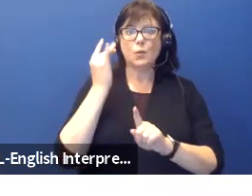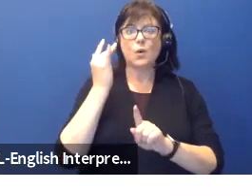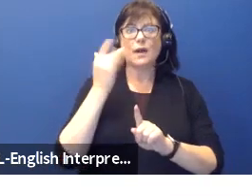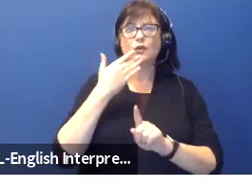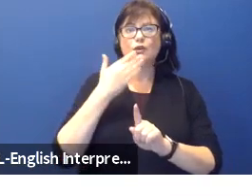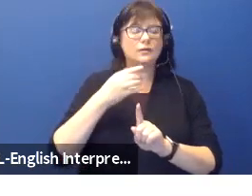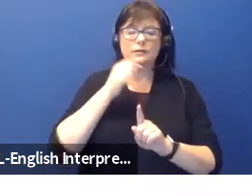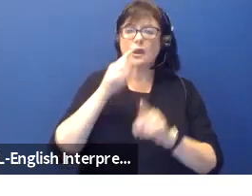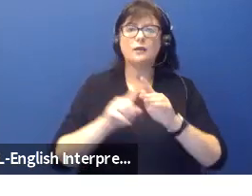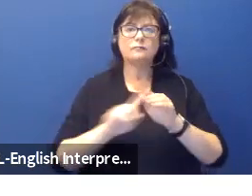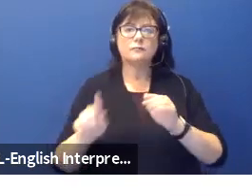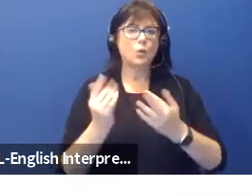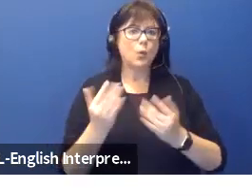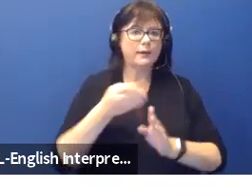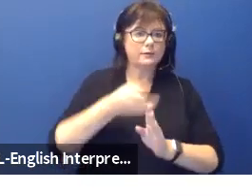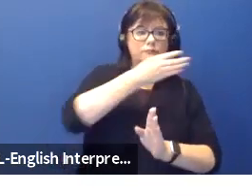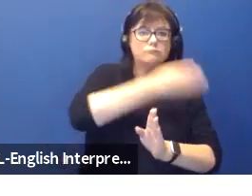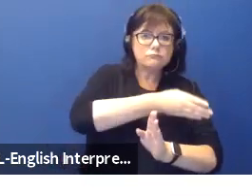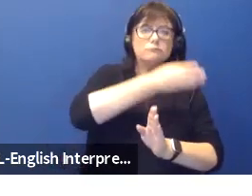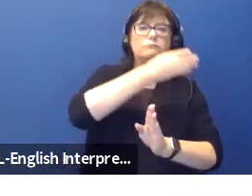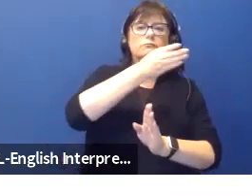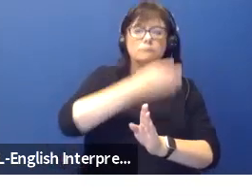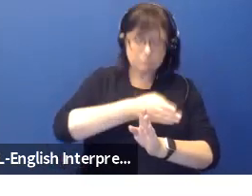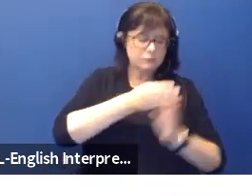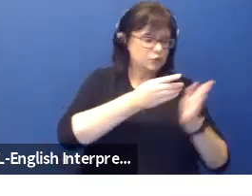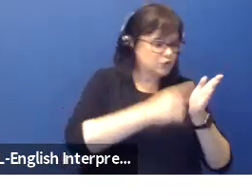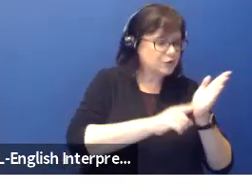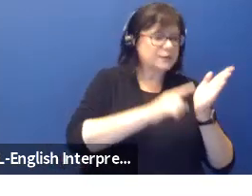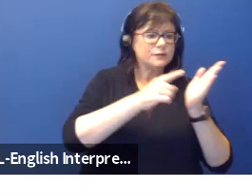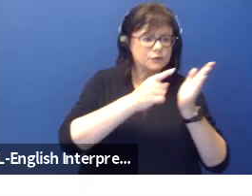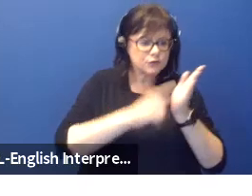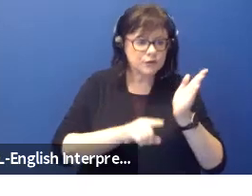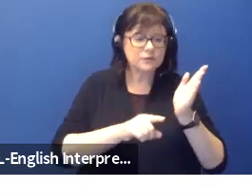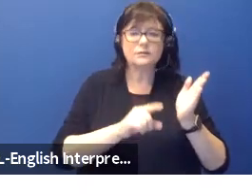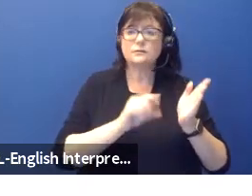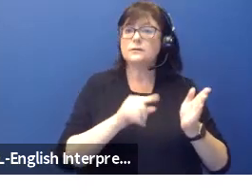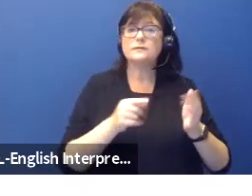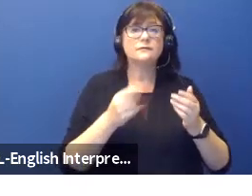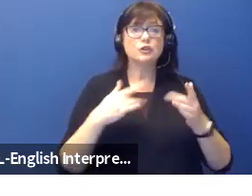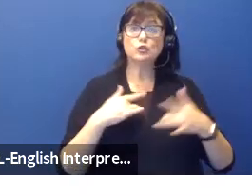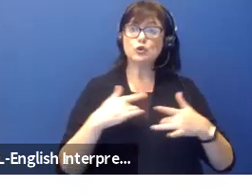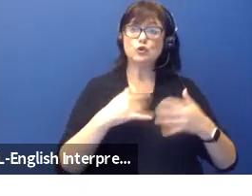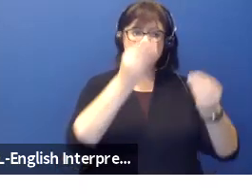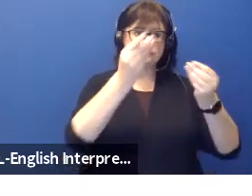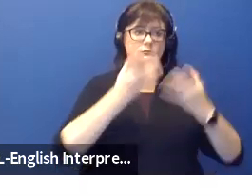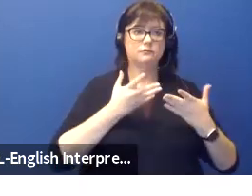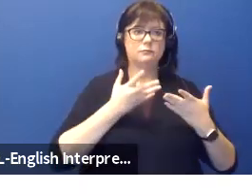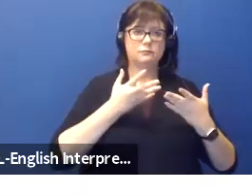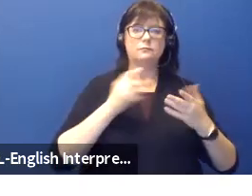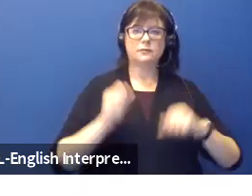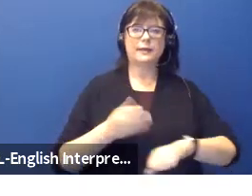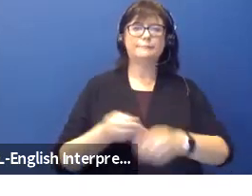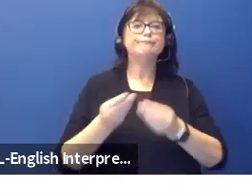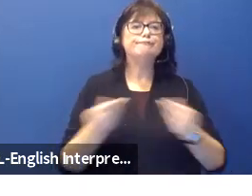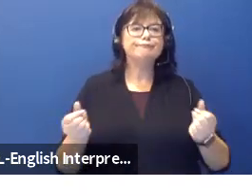program. So you have time while the learners are still in the program to address some of their concerns if possible. So that comes to surveying them more frequently. Have